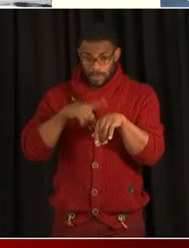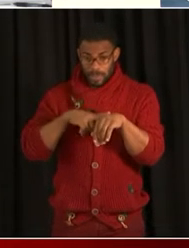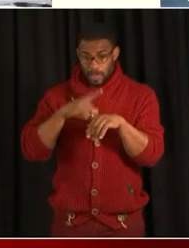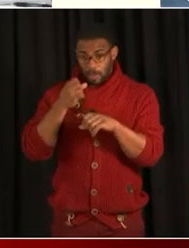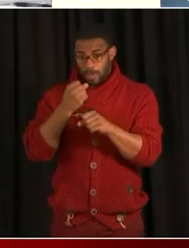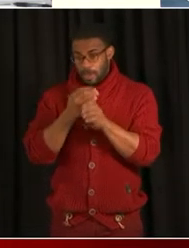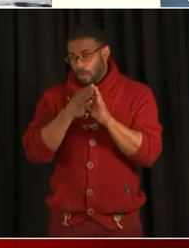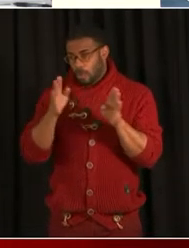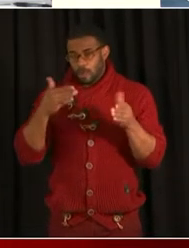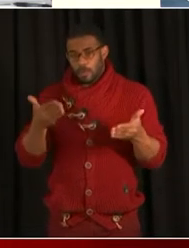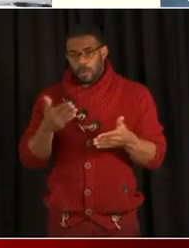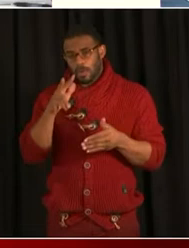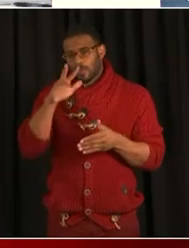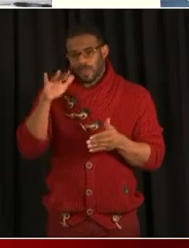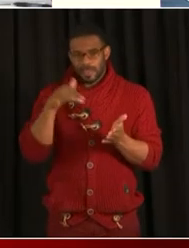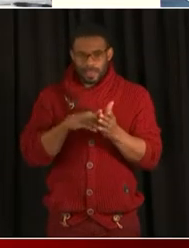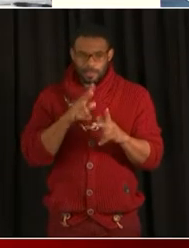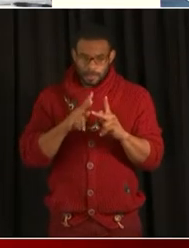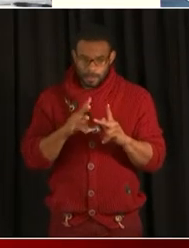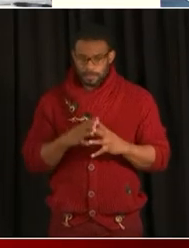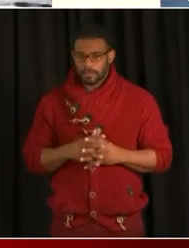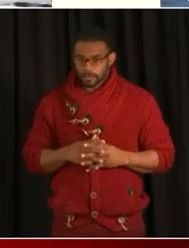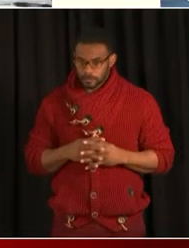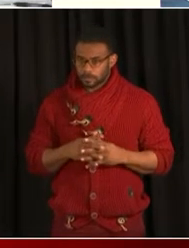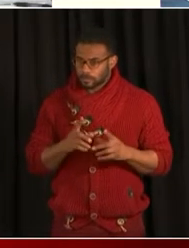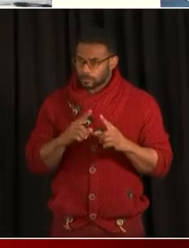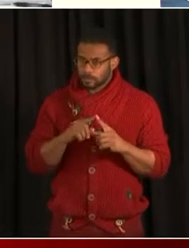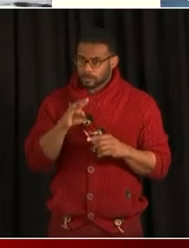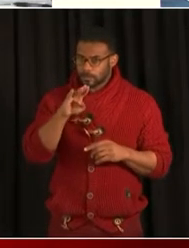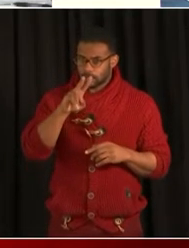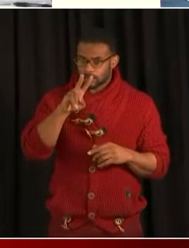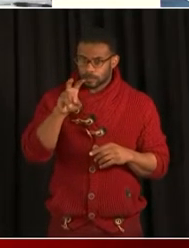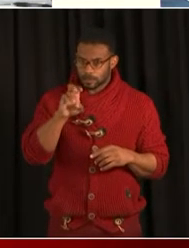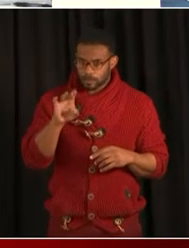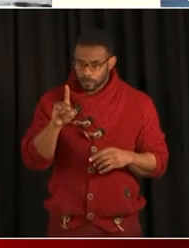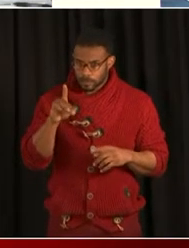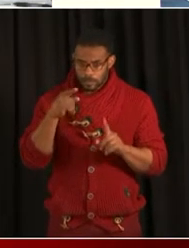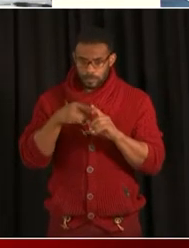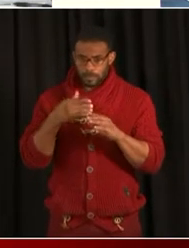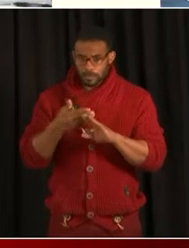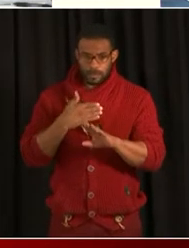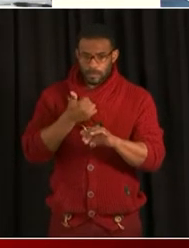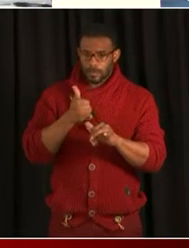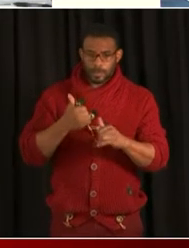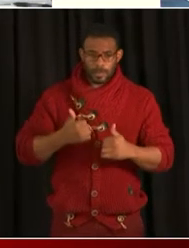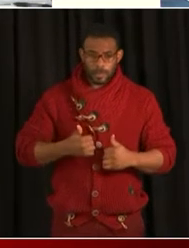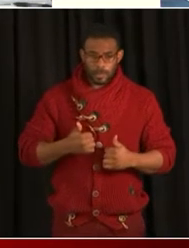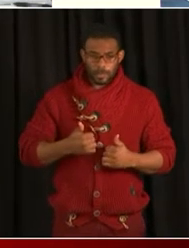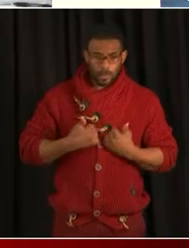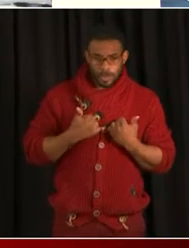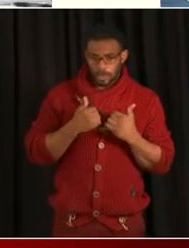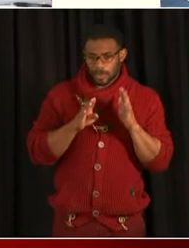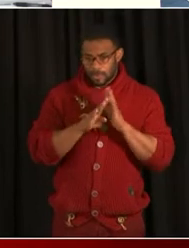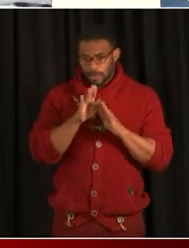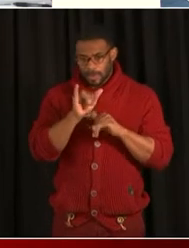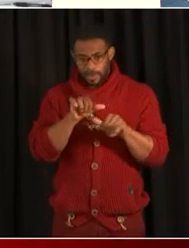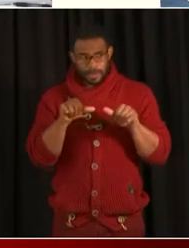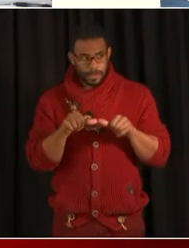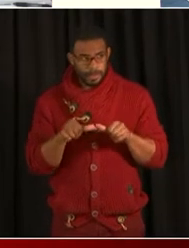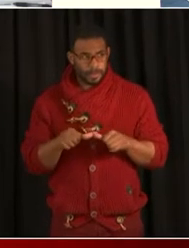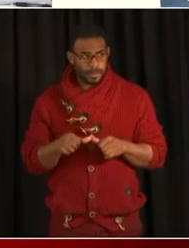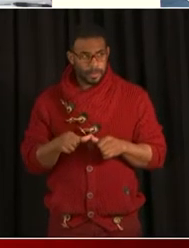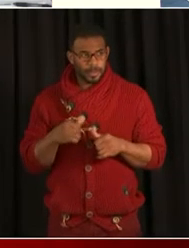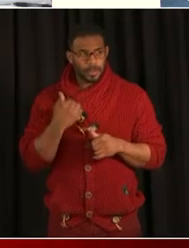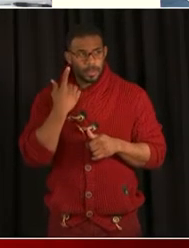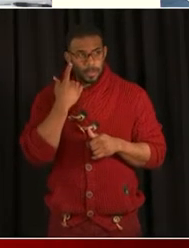course of a year, we've welcomed 35,000 people to Buzzard Point ahead of any residential development in that